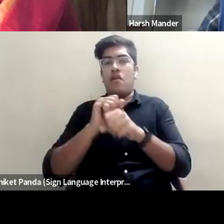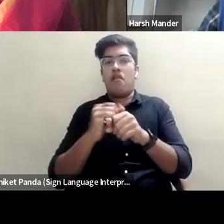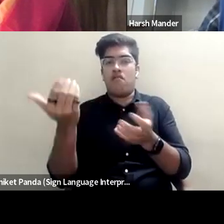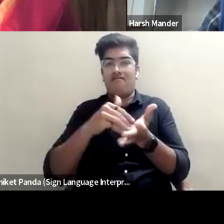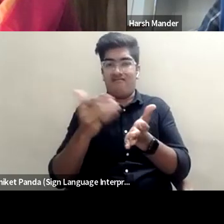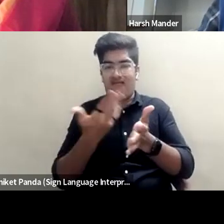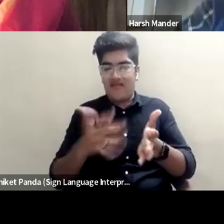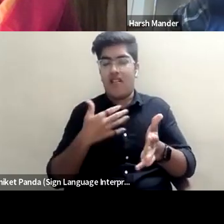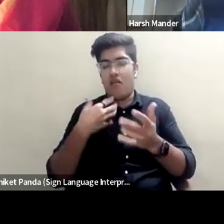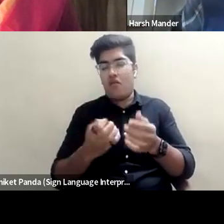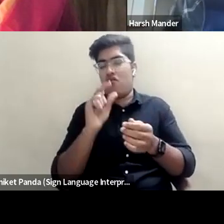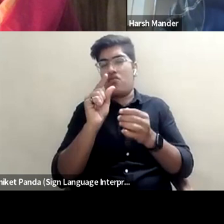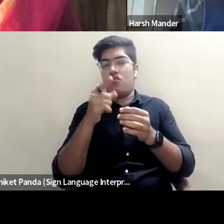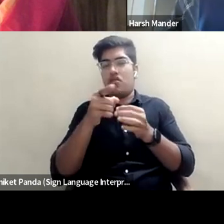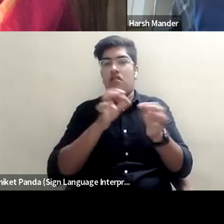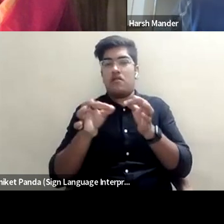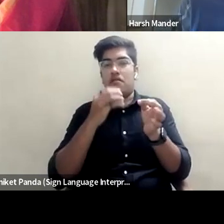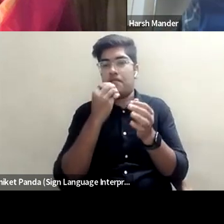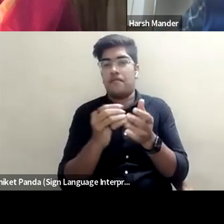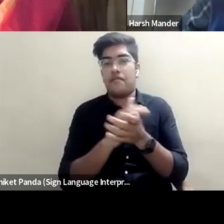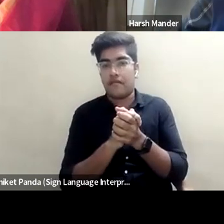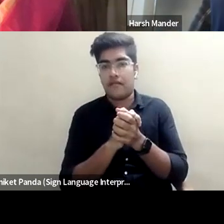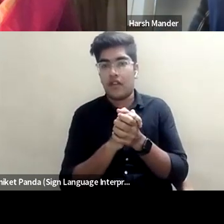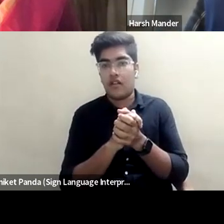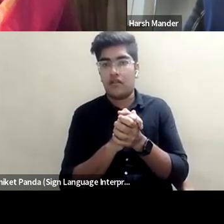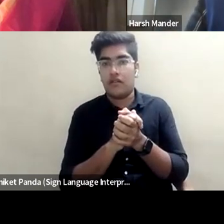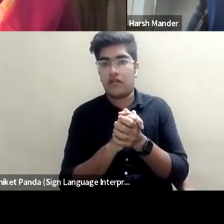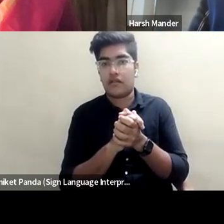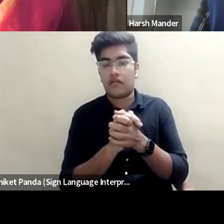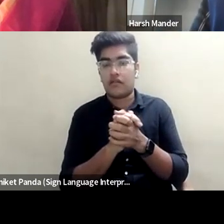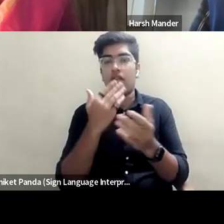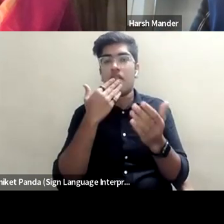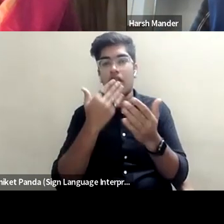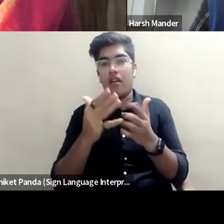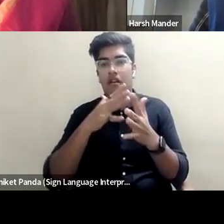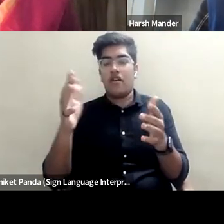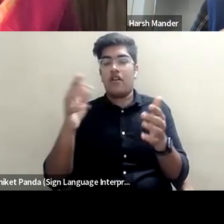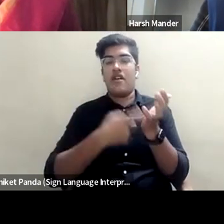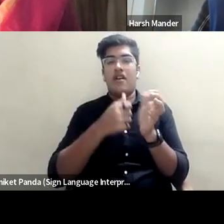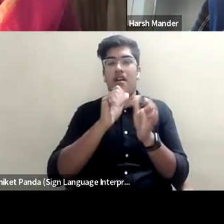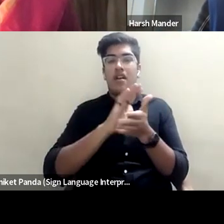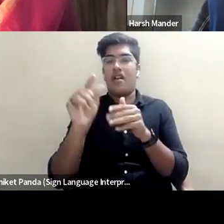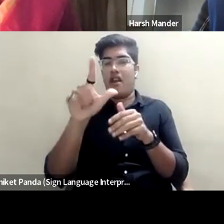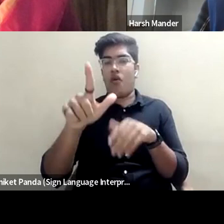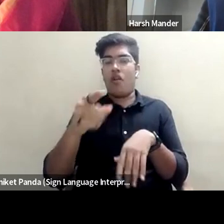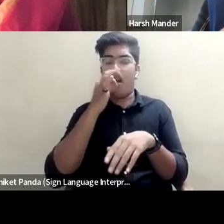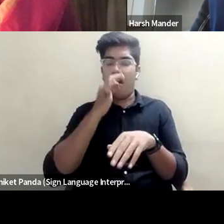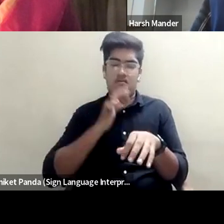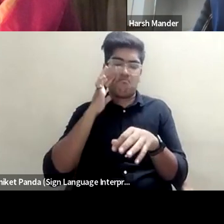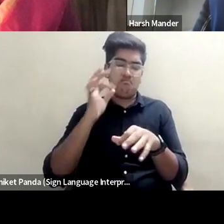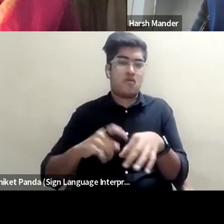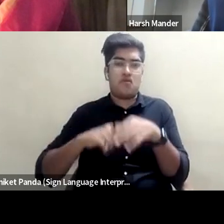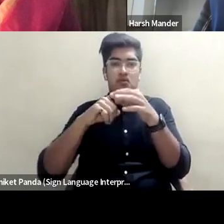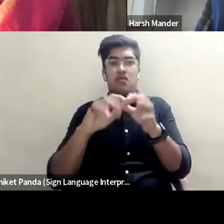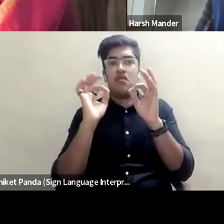bit about that. Thank you. I think Rahul asked a very important question. Just before that, just a couple of